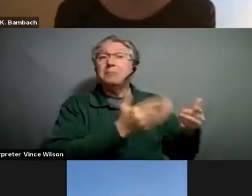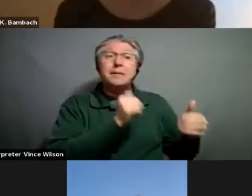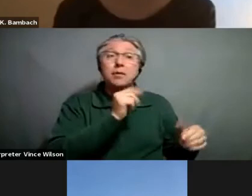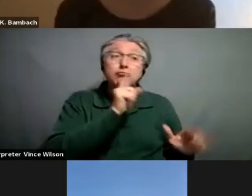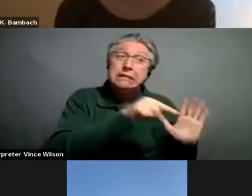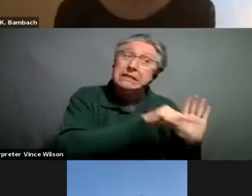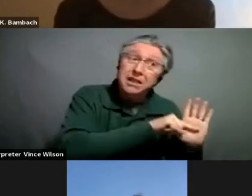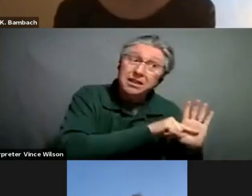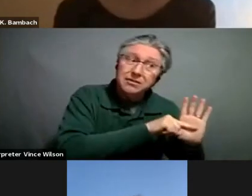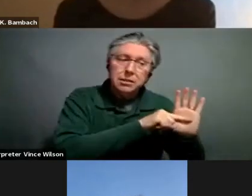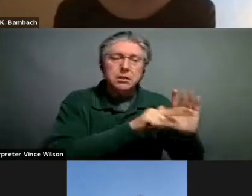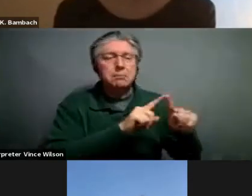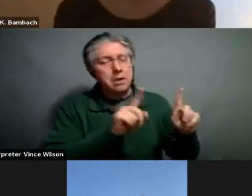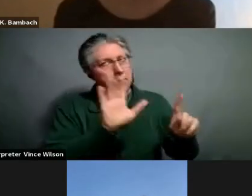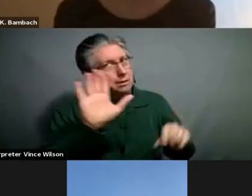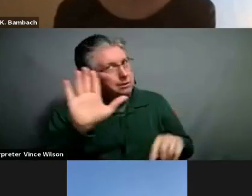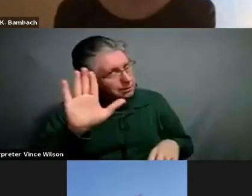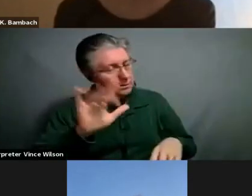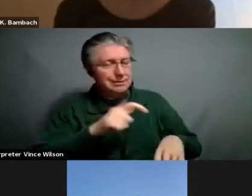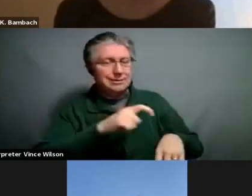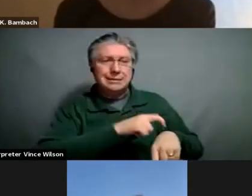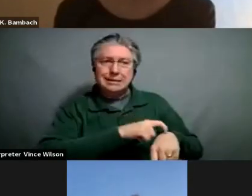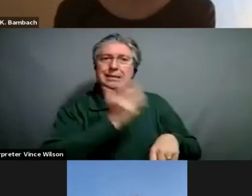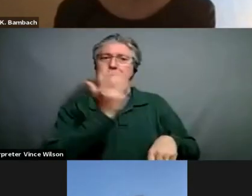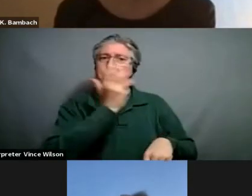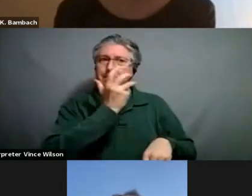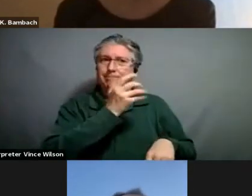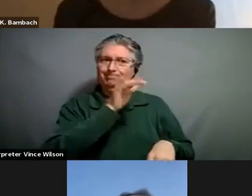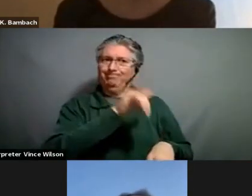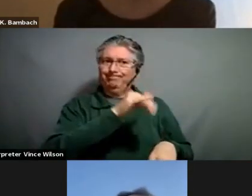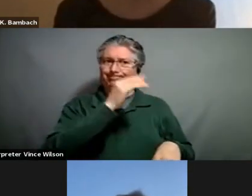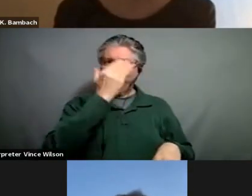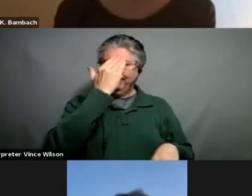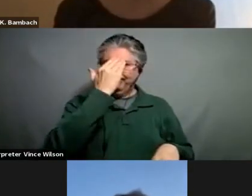but it's a different time frame. Yeah.